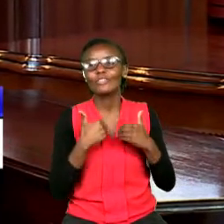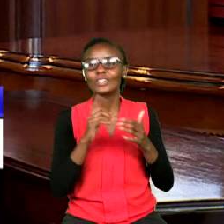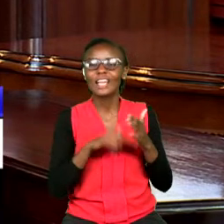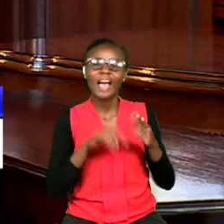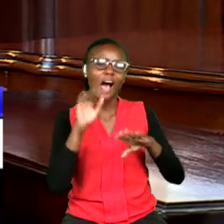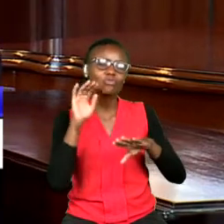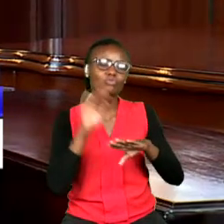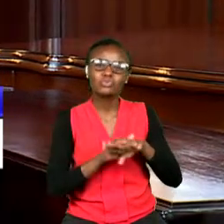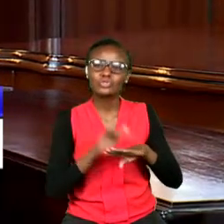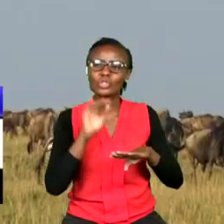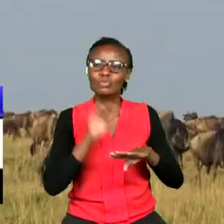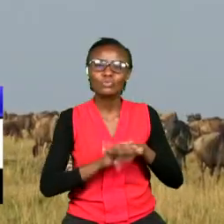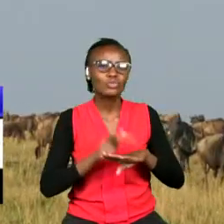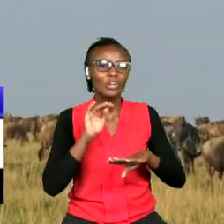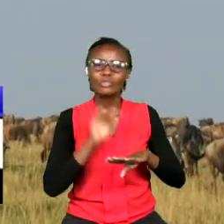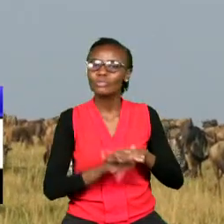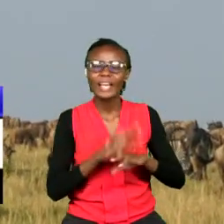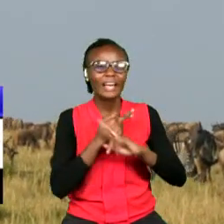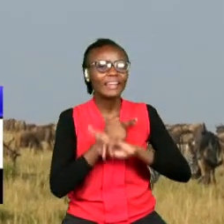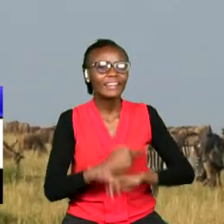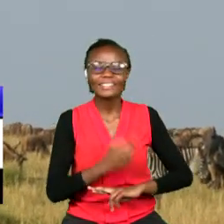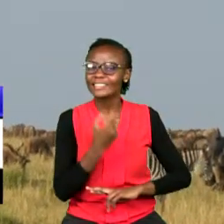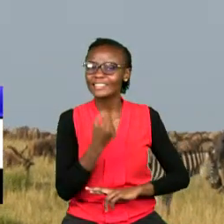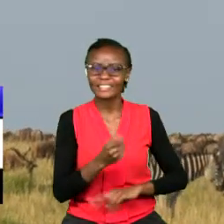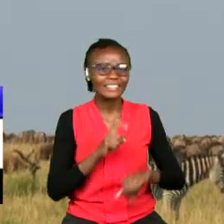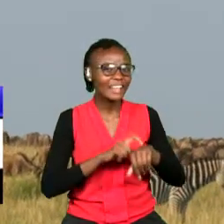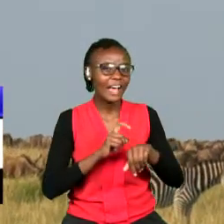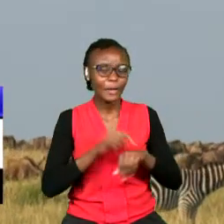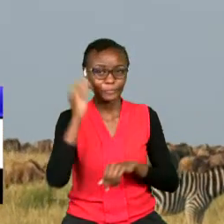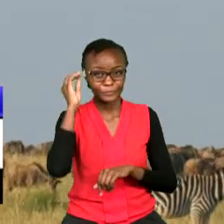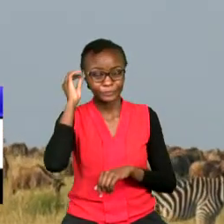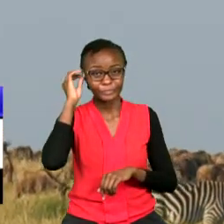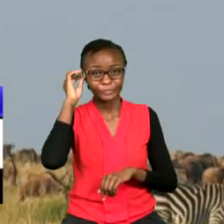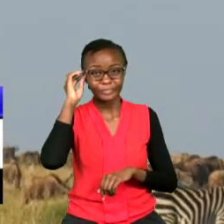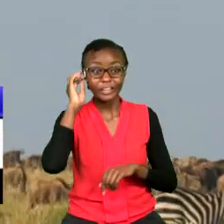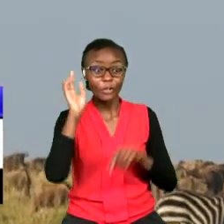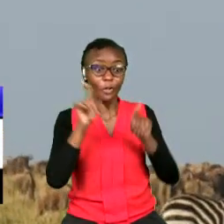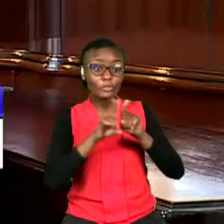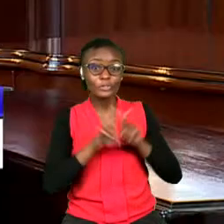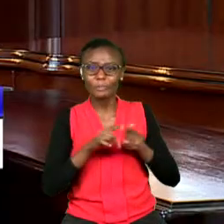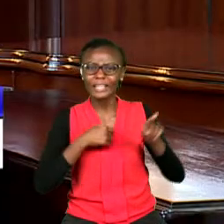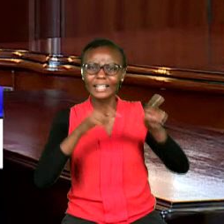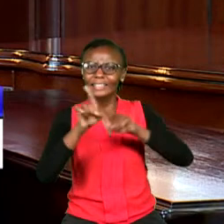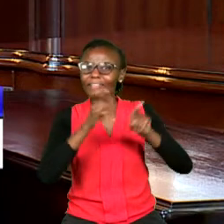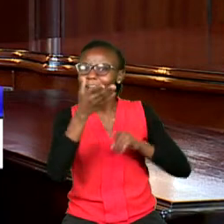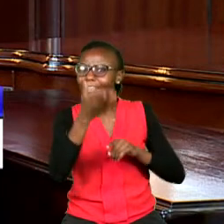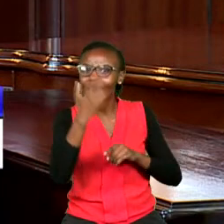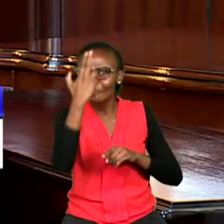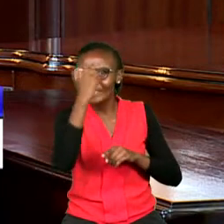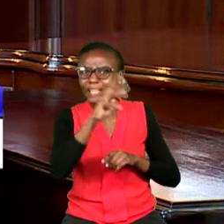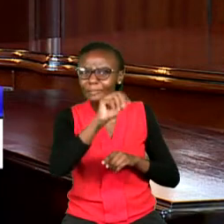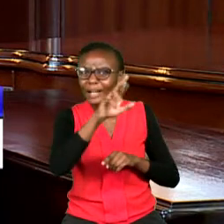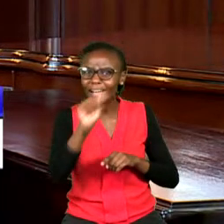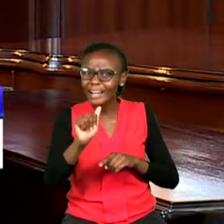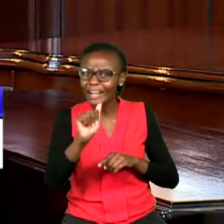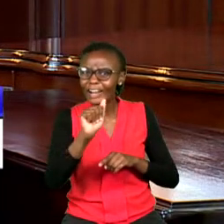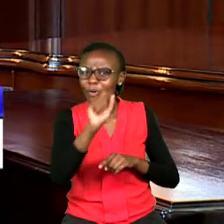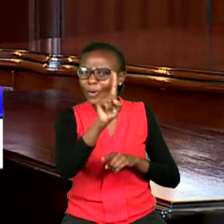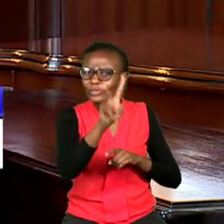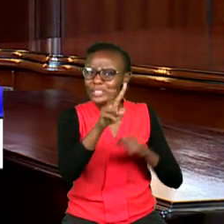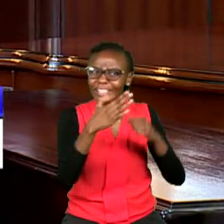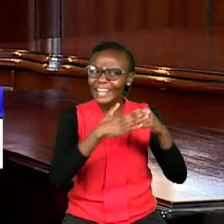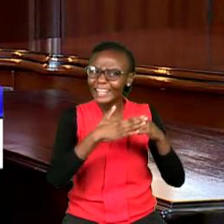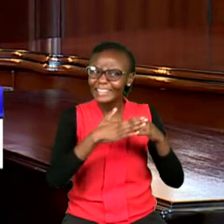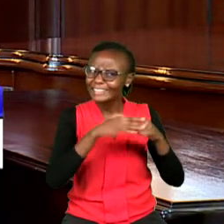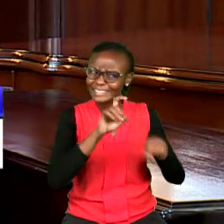a proper downtime. And I think I've been in my Saimara 129 times over